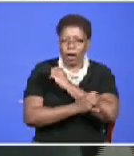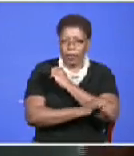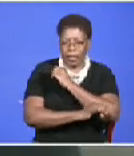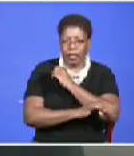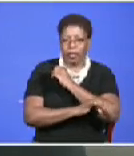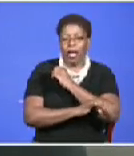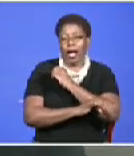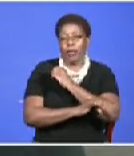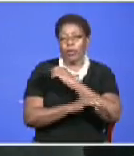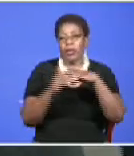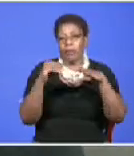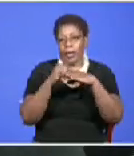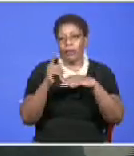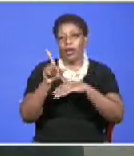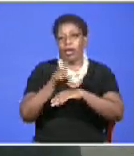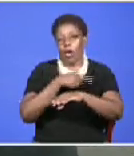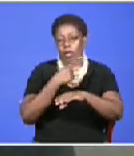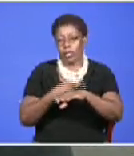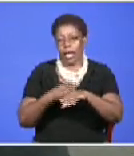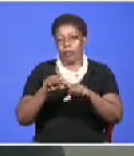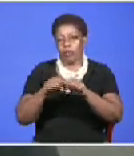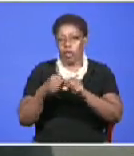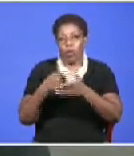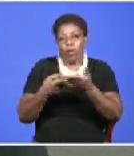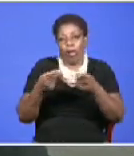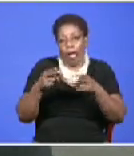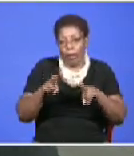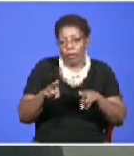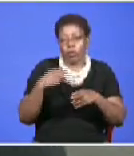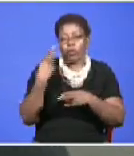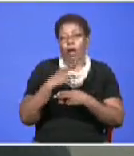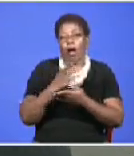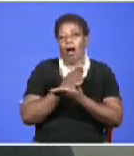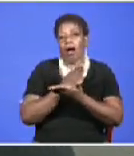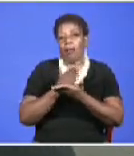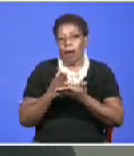banking for a long time. And so whatever happens, we're part of the rebuilding process.